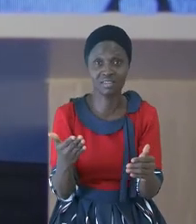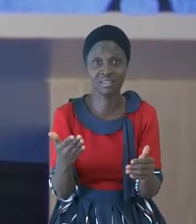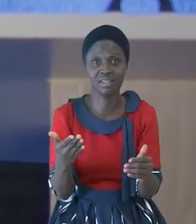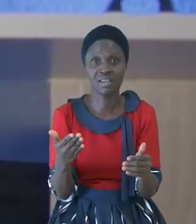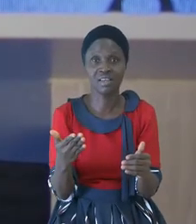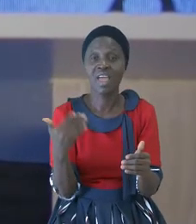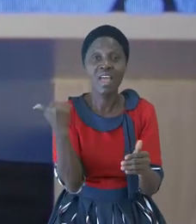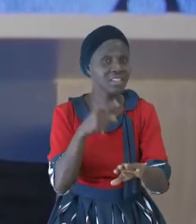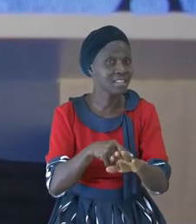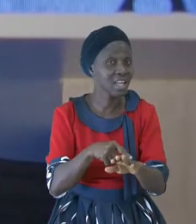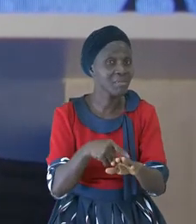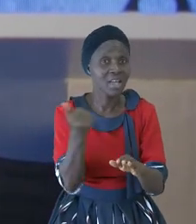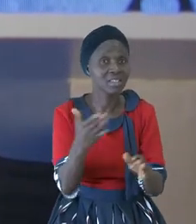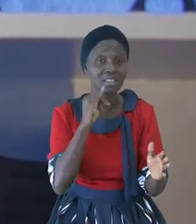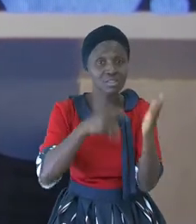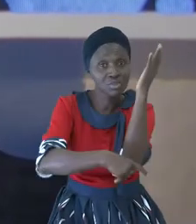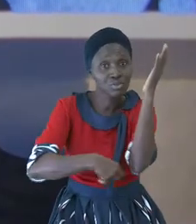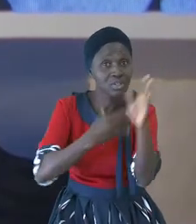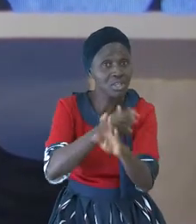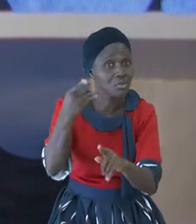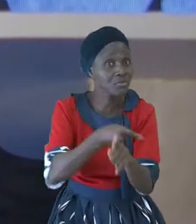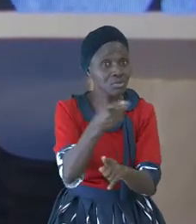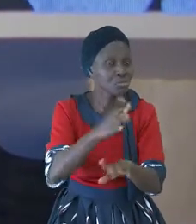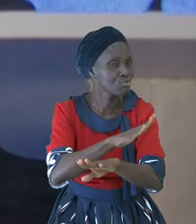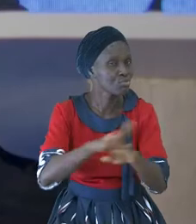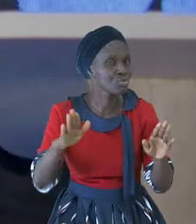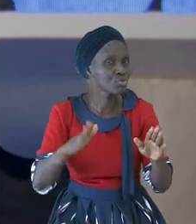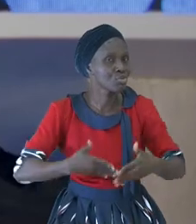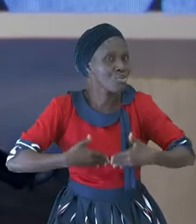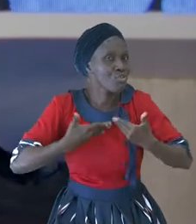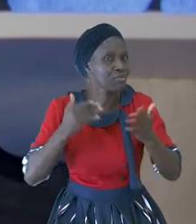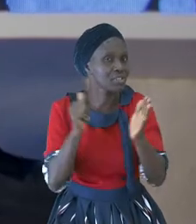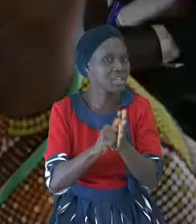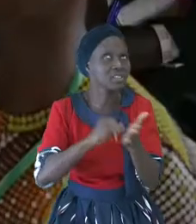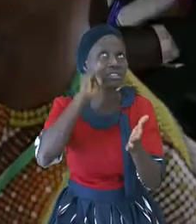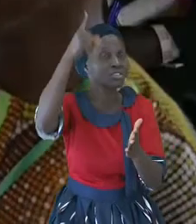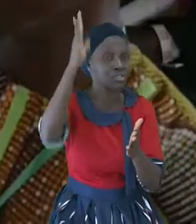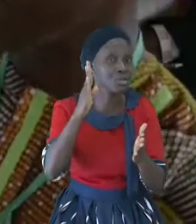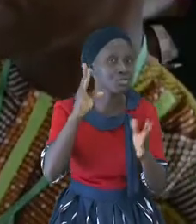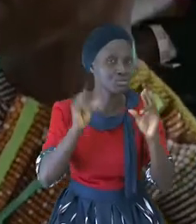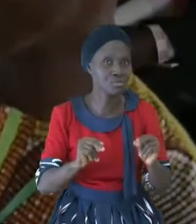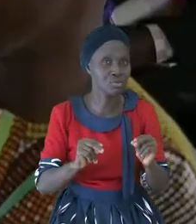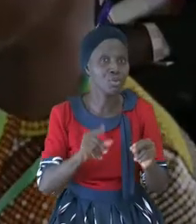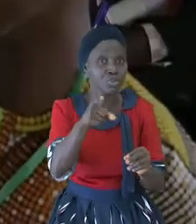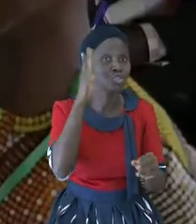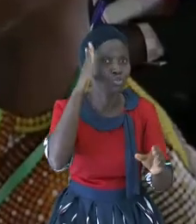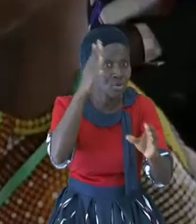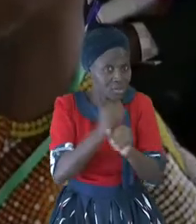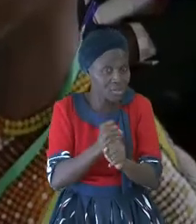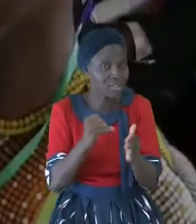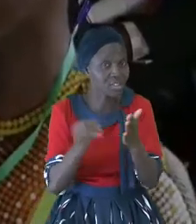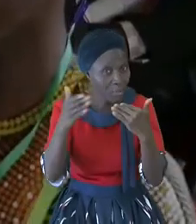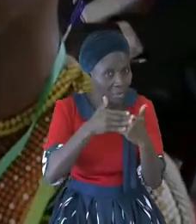you, don't say, God took it away from me. You will take that thing back. And then